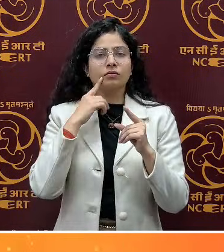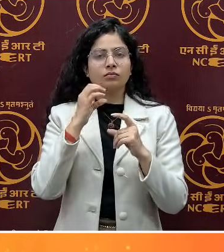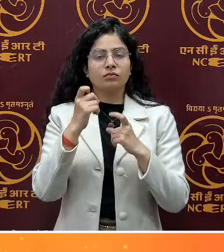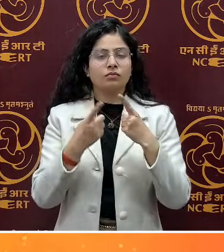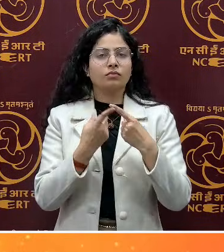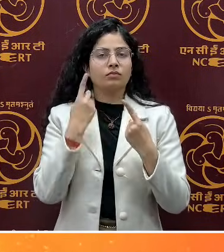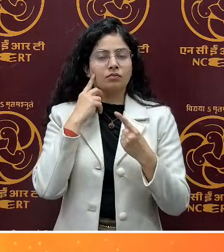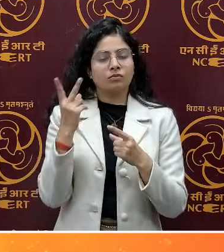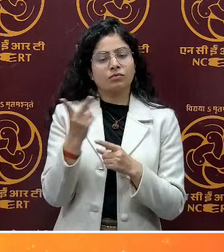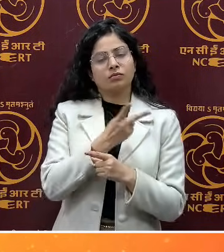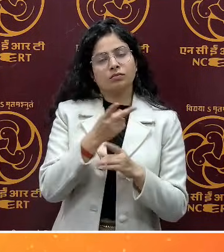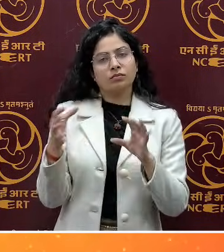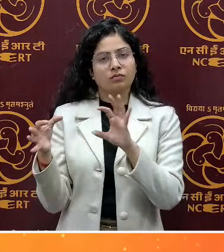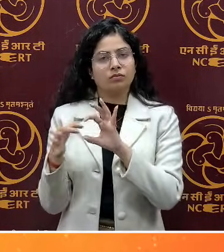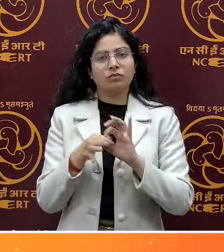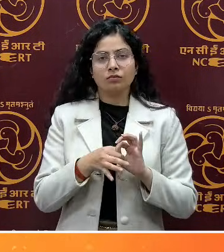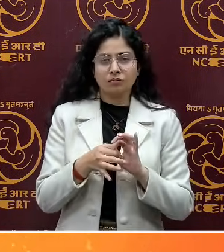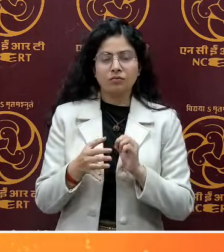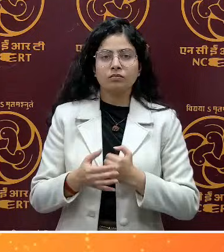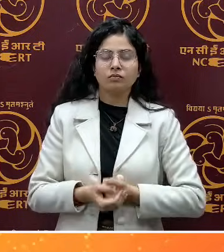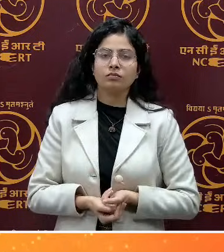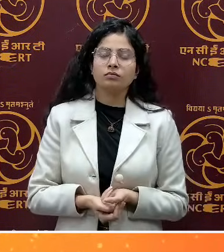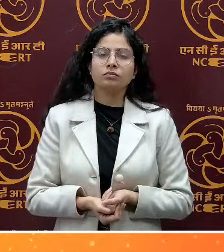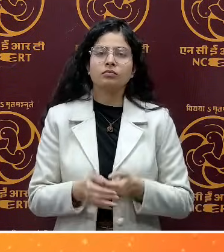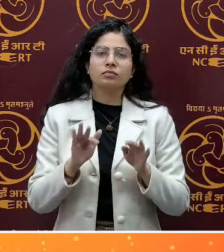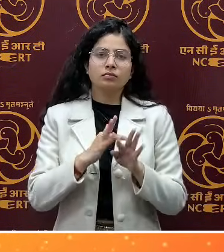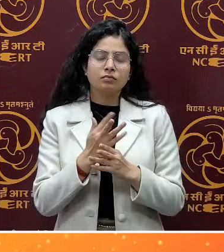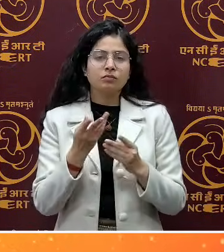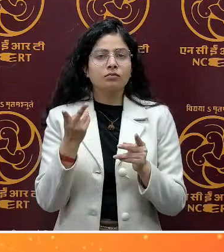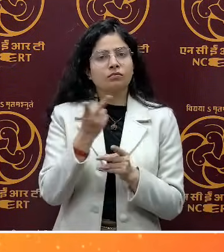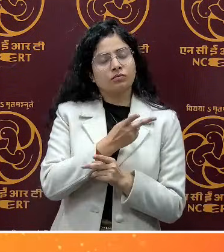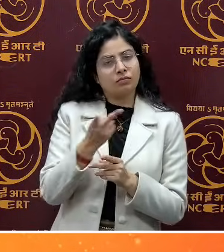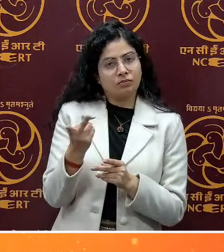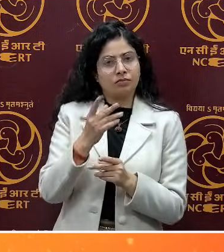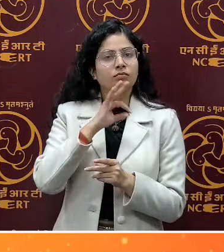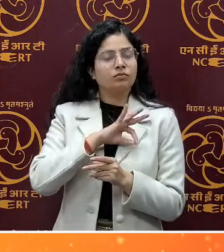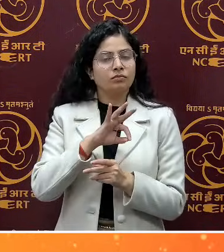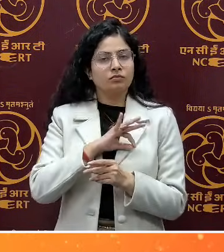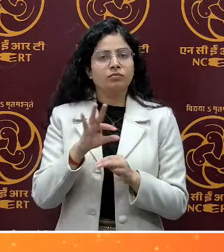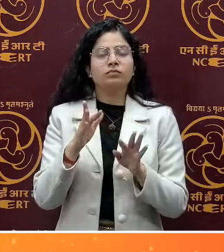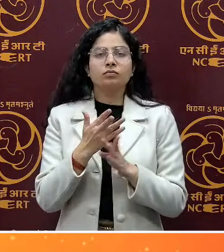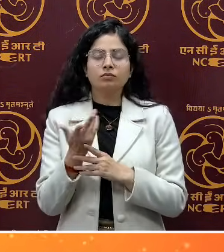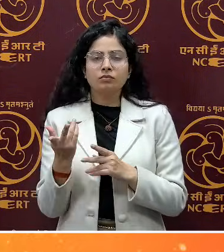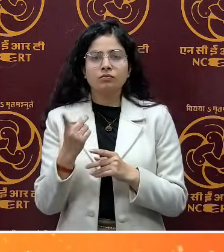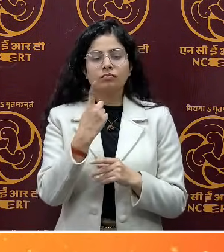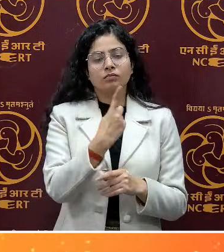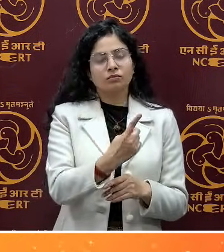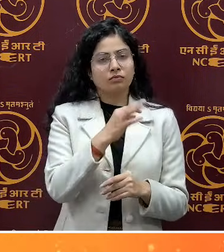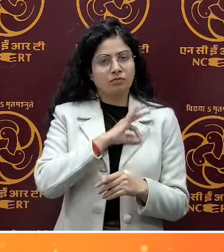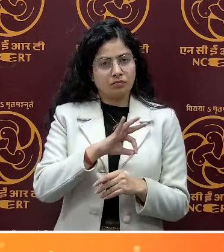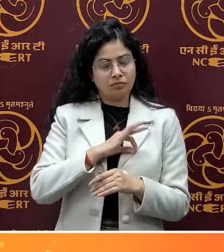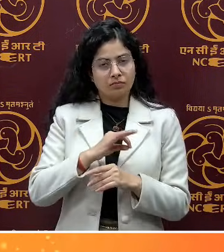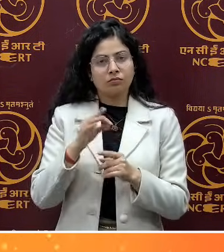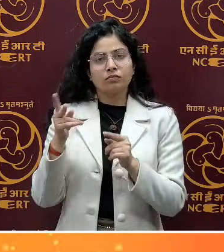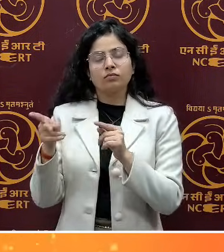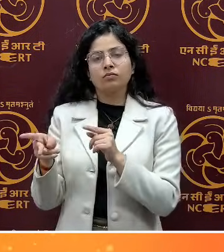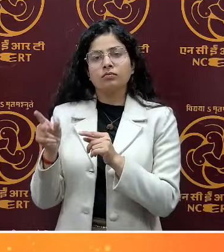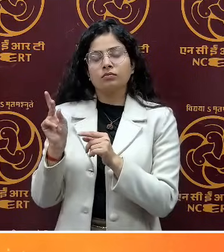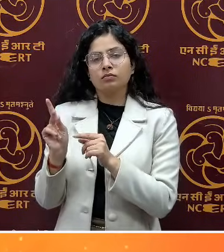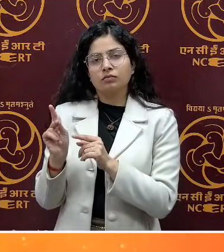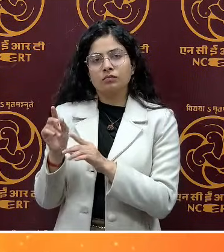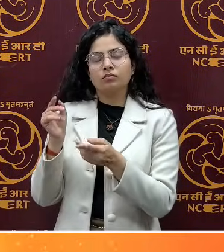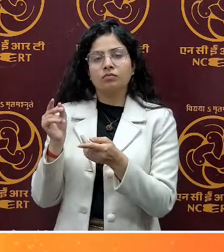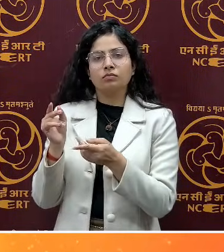are interacting with each other. Either they both get benefited or one of the organisms get benefited,